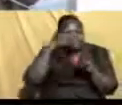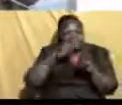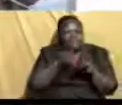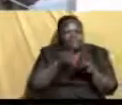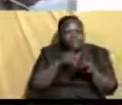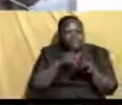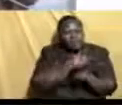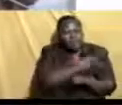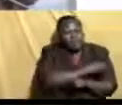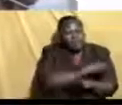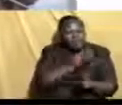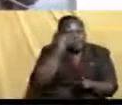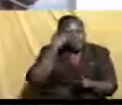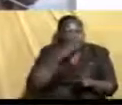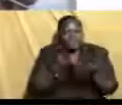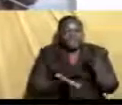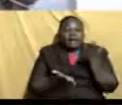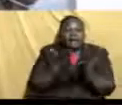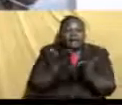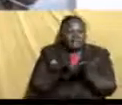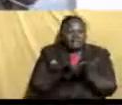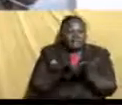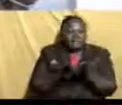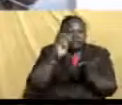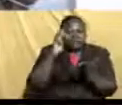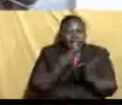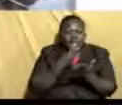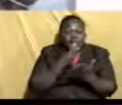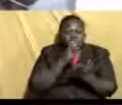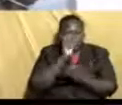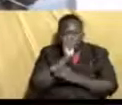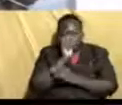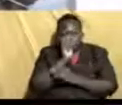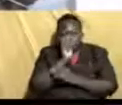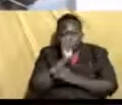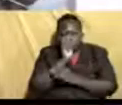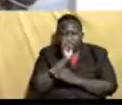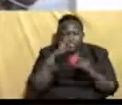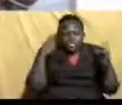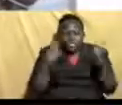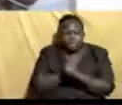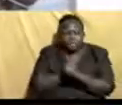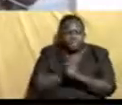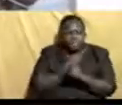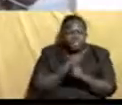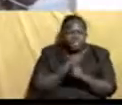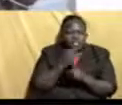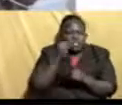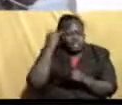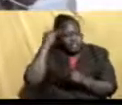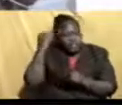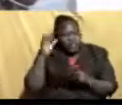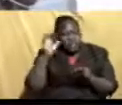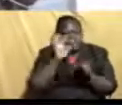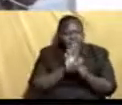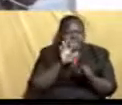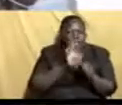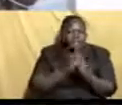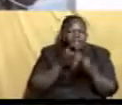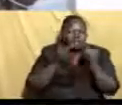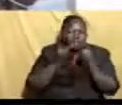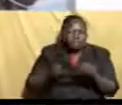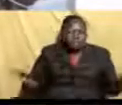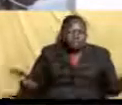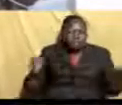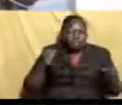from liability. And you look at various provisions, you will find that most officials acting